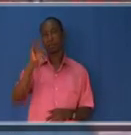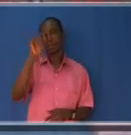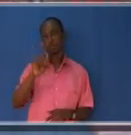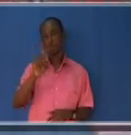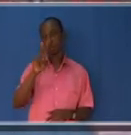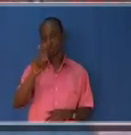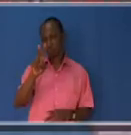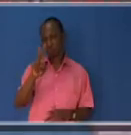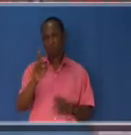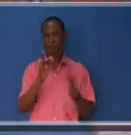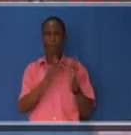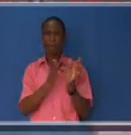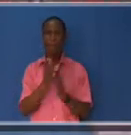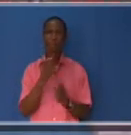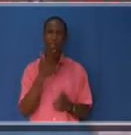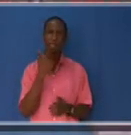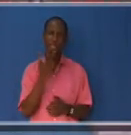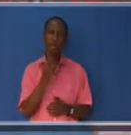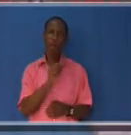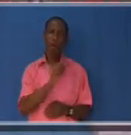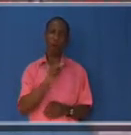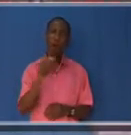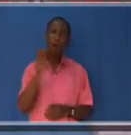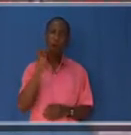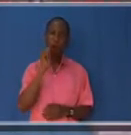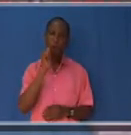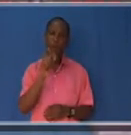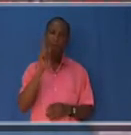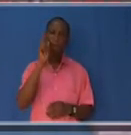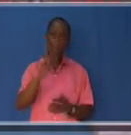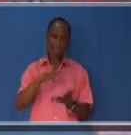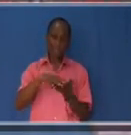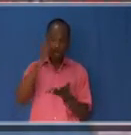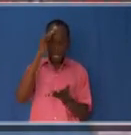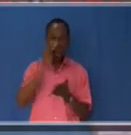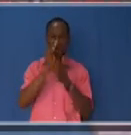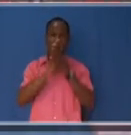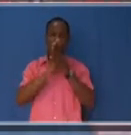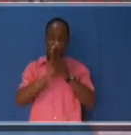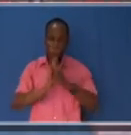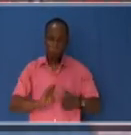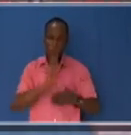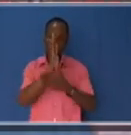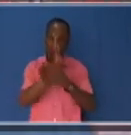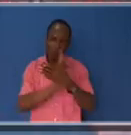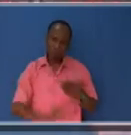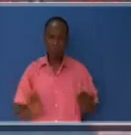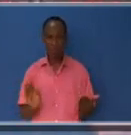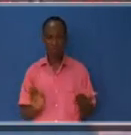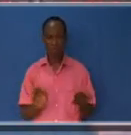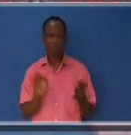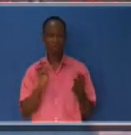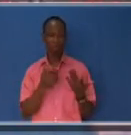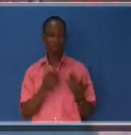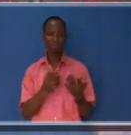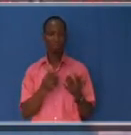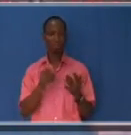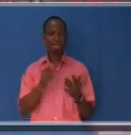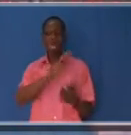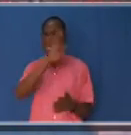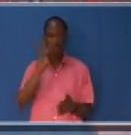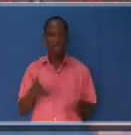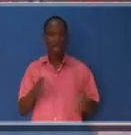your women learn in silence with all submission. But I do not permit a woman to